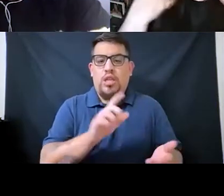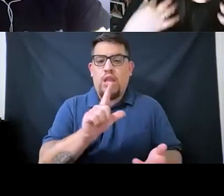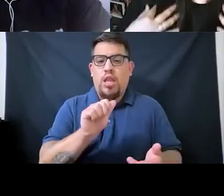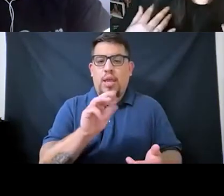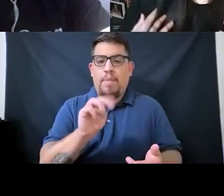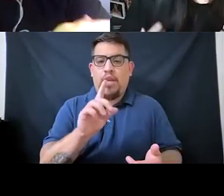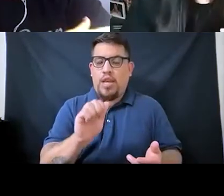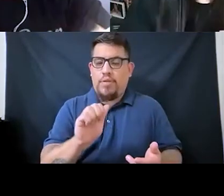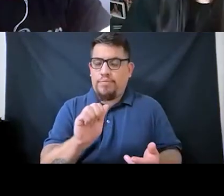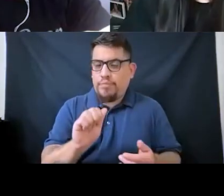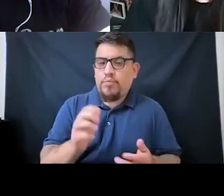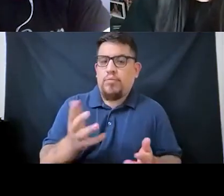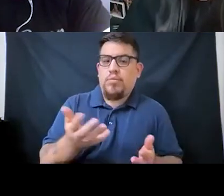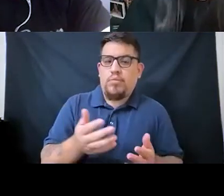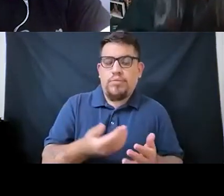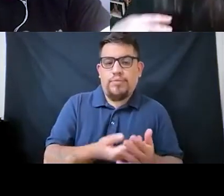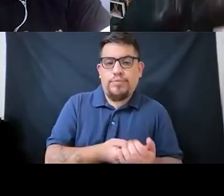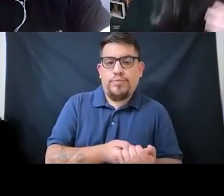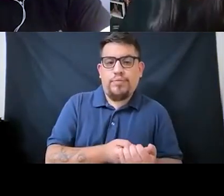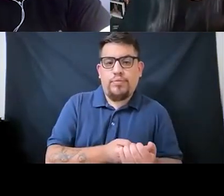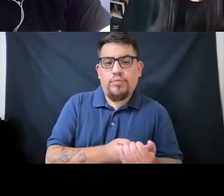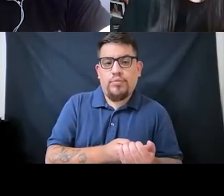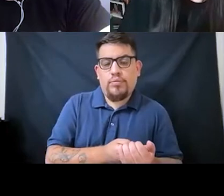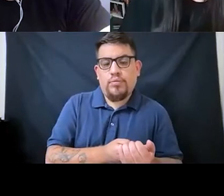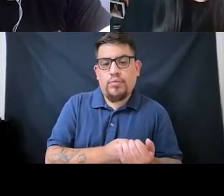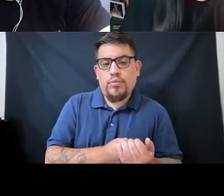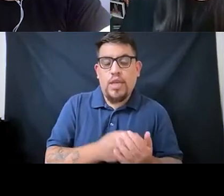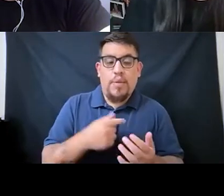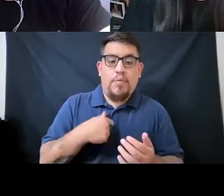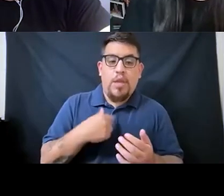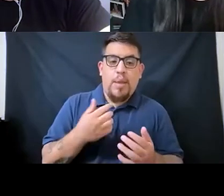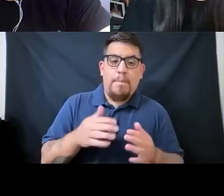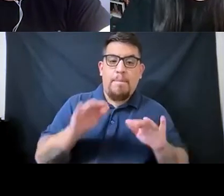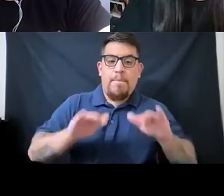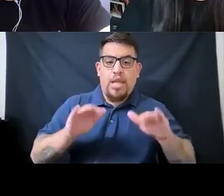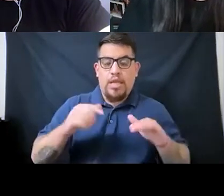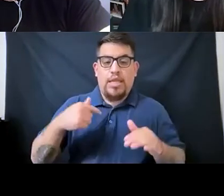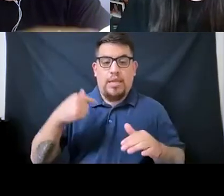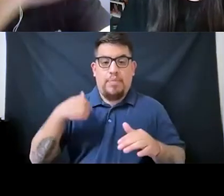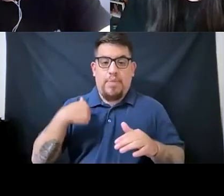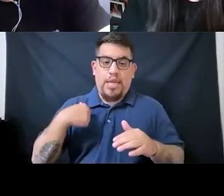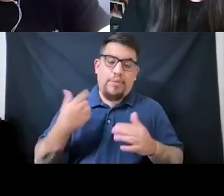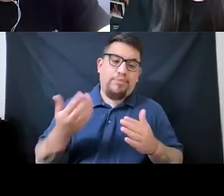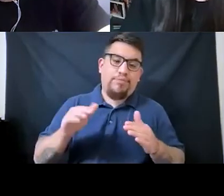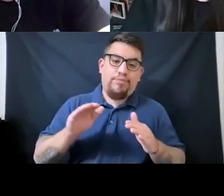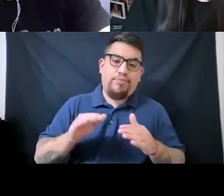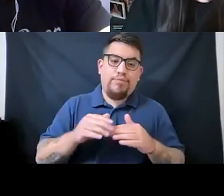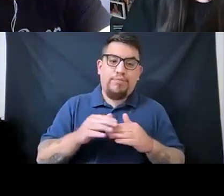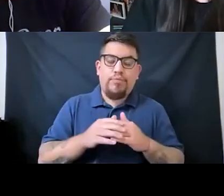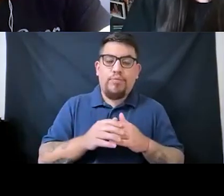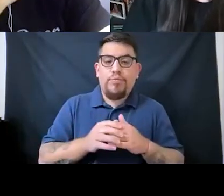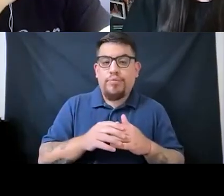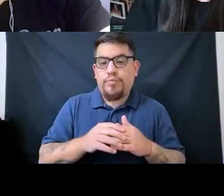one thing that has kind of keeping my head above water in quarantine when I feel like I'm losing my way with writing